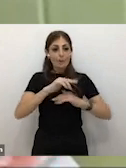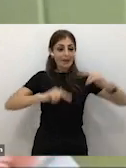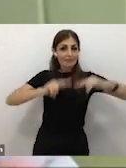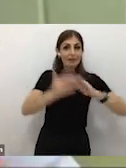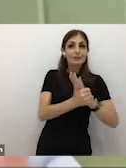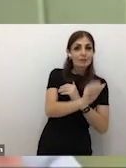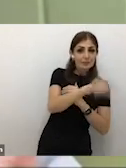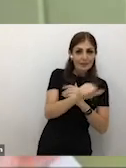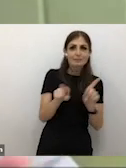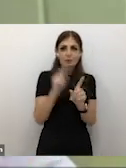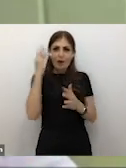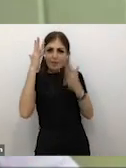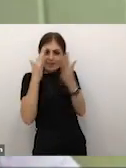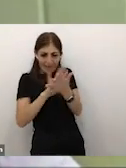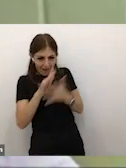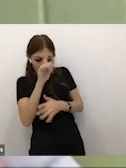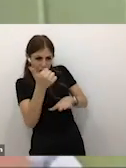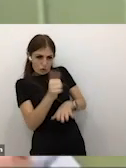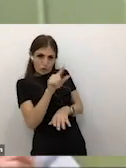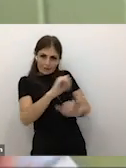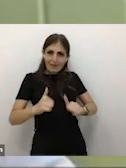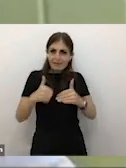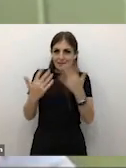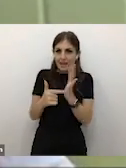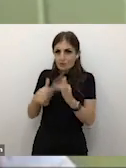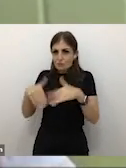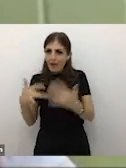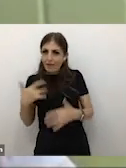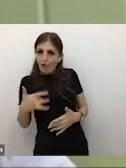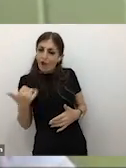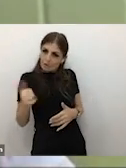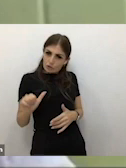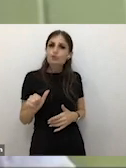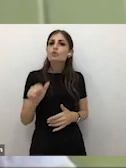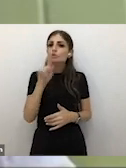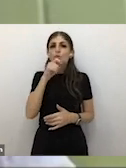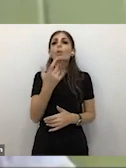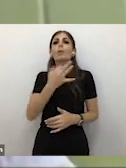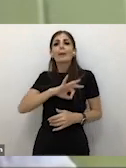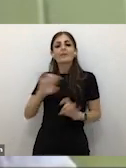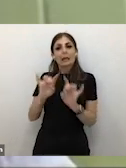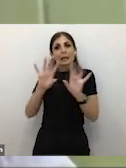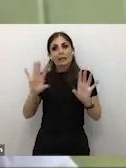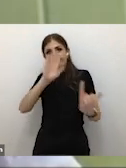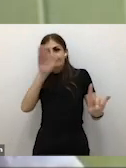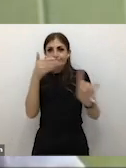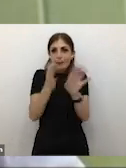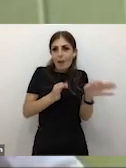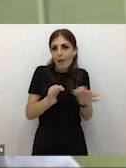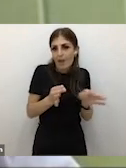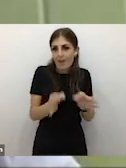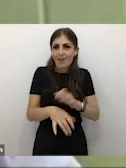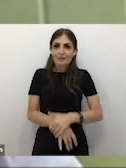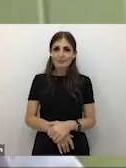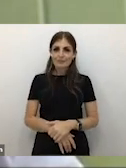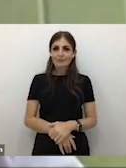it's also about thinking, how am I going to put those into practice? So you'll come out of the program with some of those really clear plans. And you'll